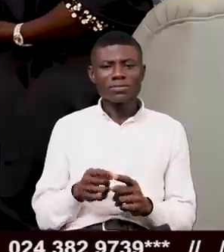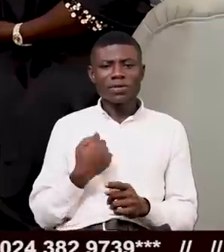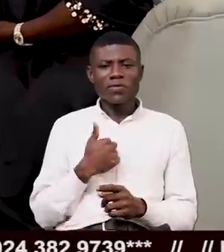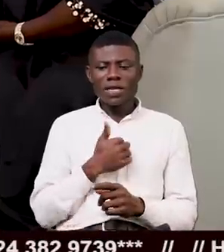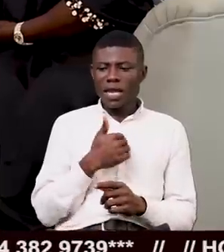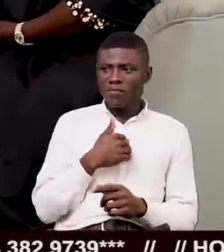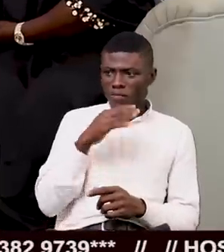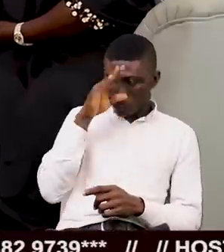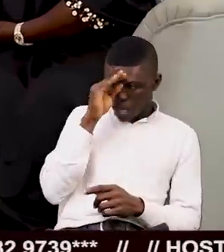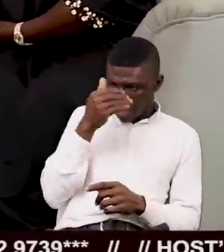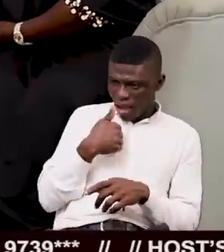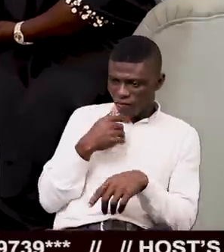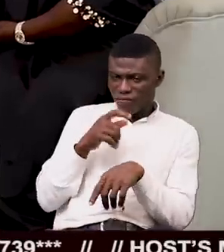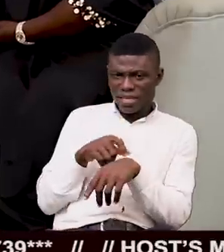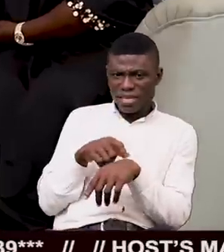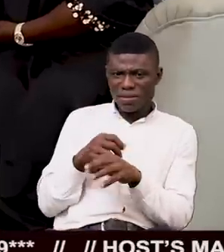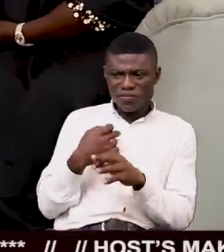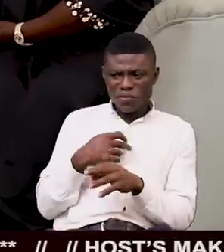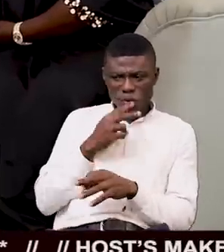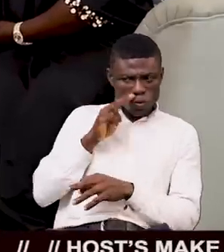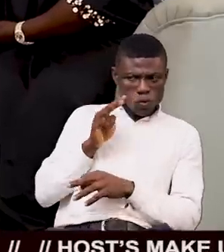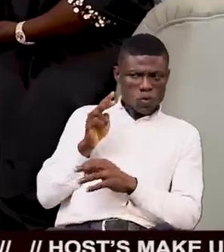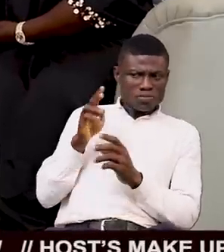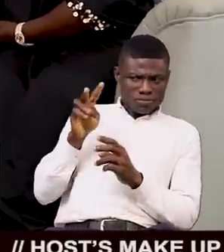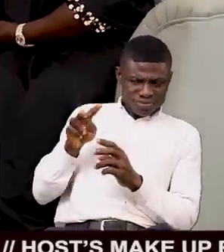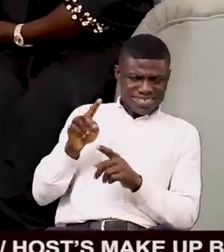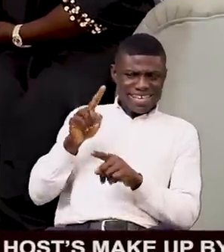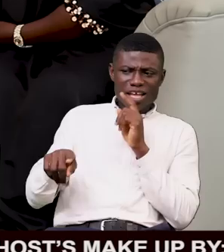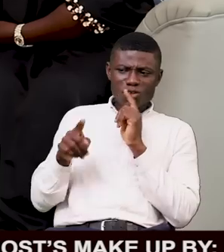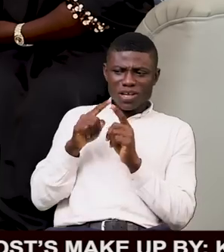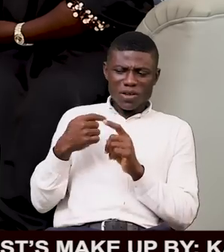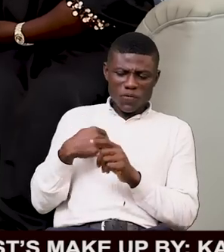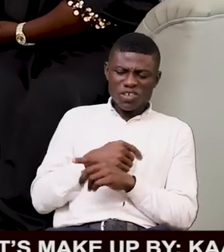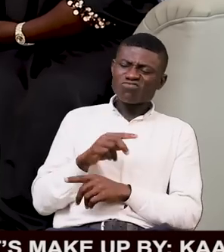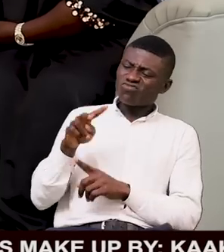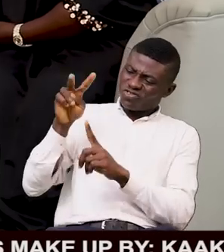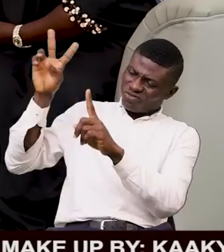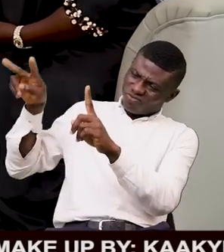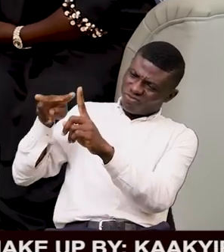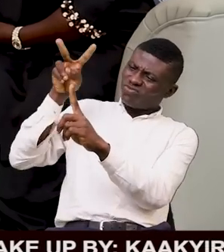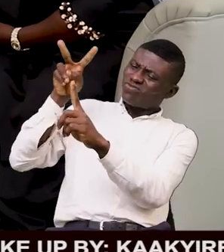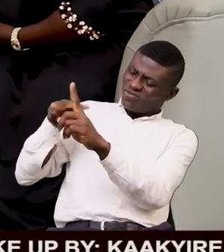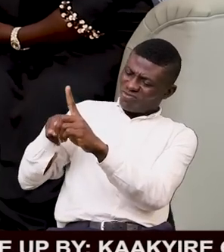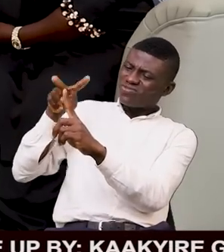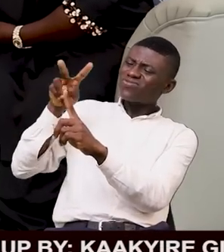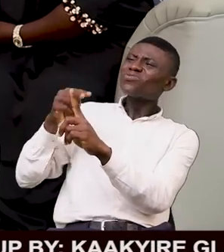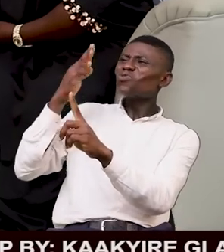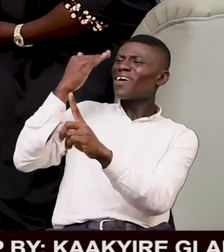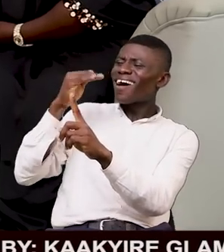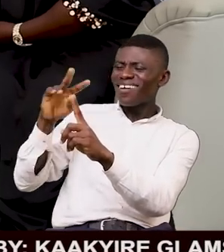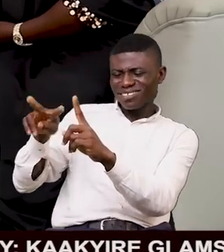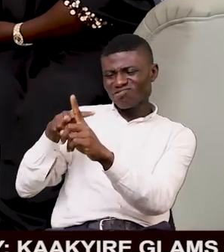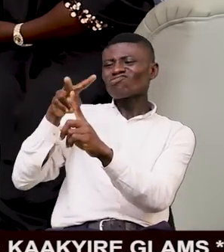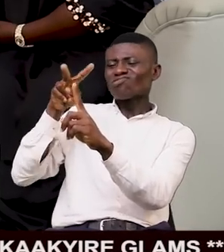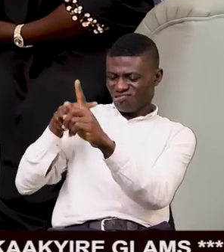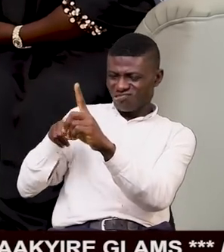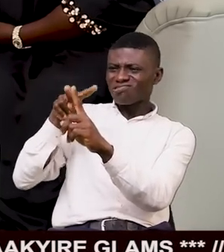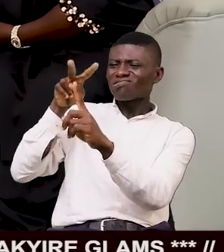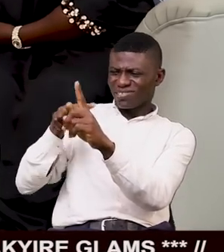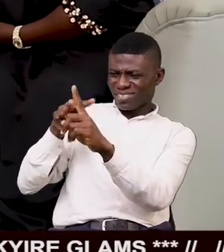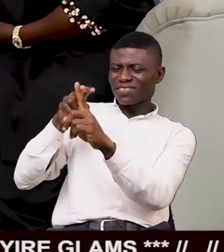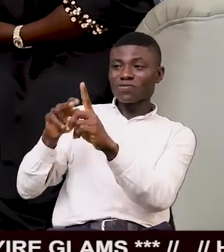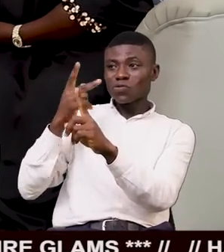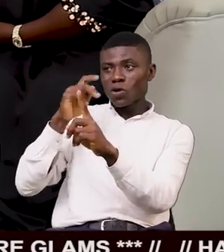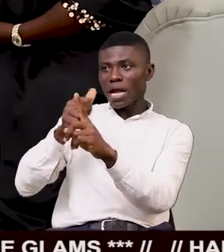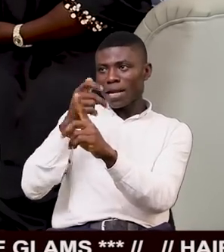your clock it is our balance you say like a crowd na won timi kan ya yes na adwen ye enta ta na wo chire na obi o beti so bi